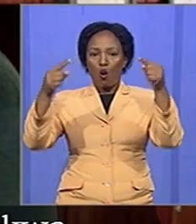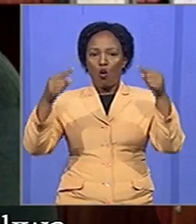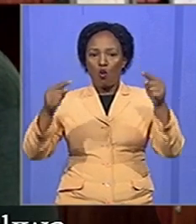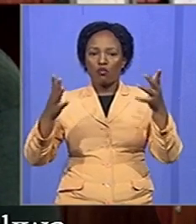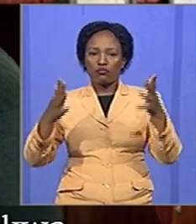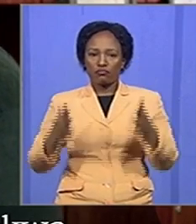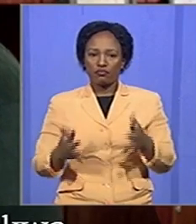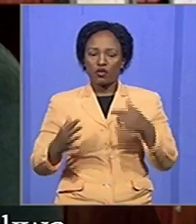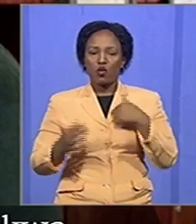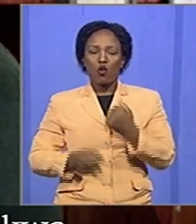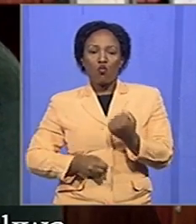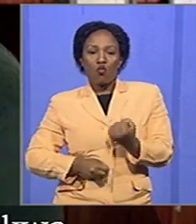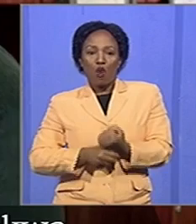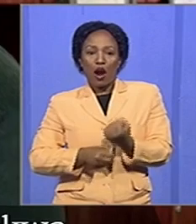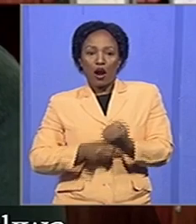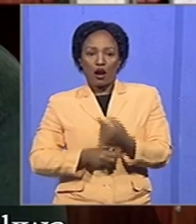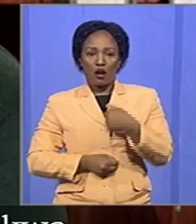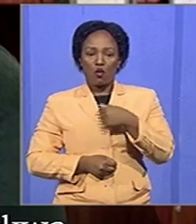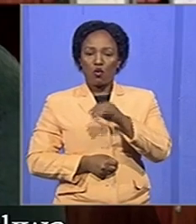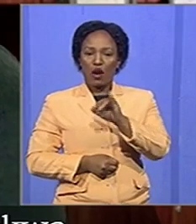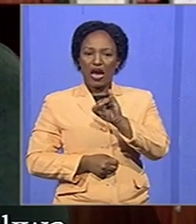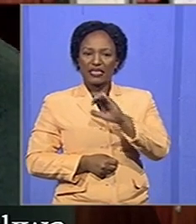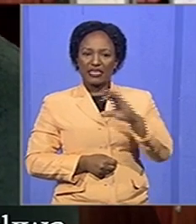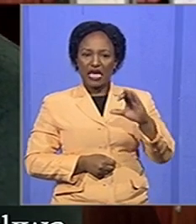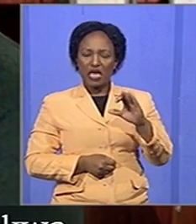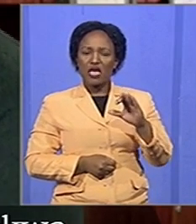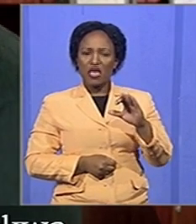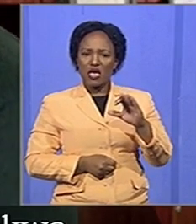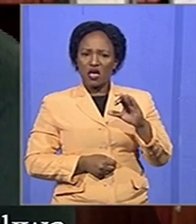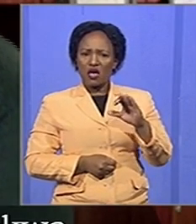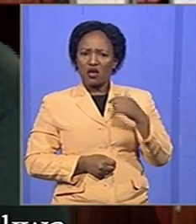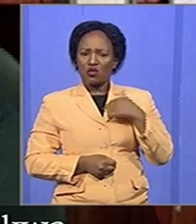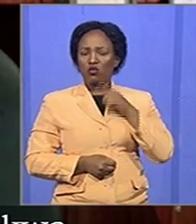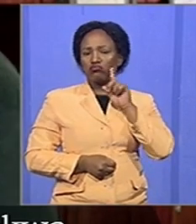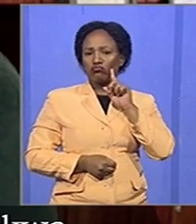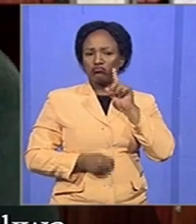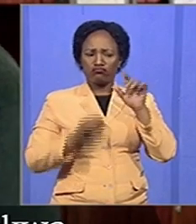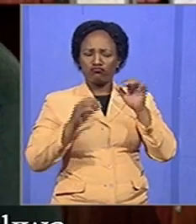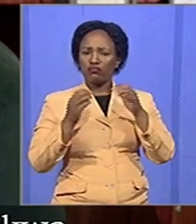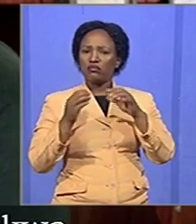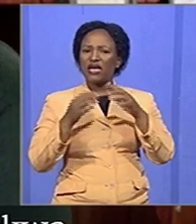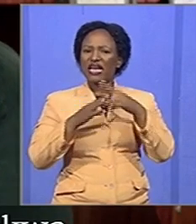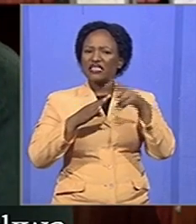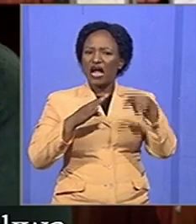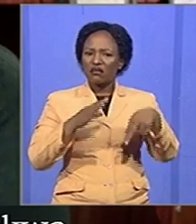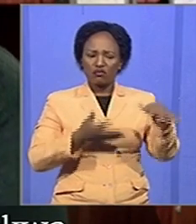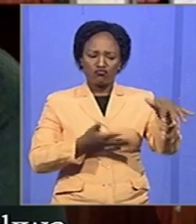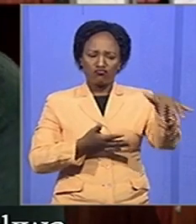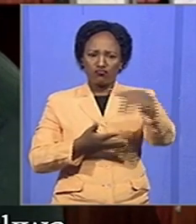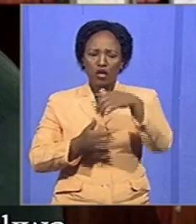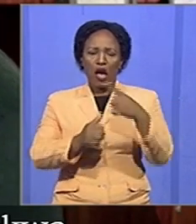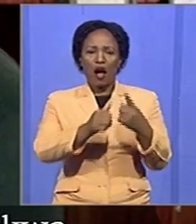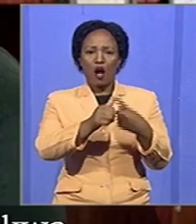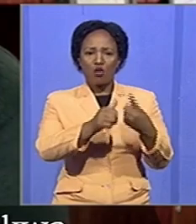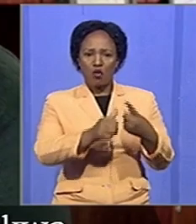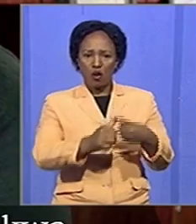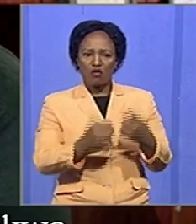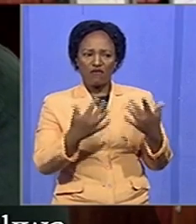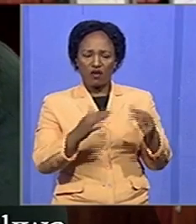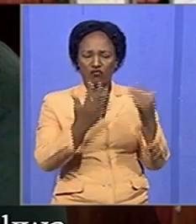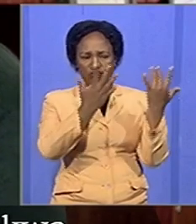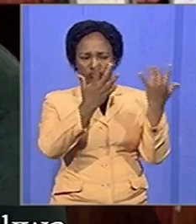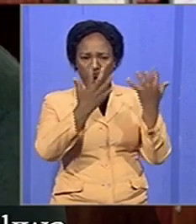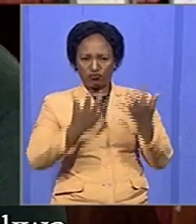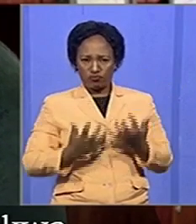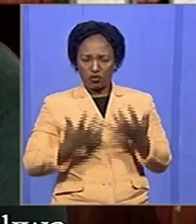do not work for the IEC to check that we are in fact capturing the result correctly. And then ultimately the result slip that you see at the voting